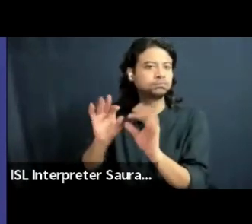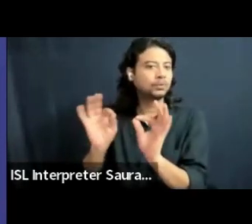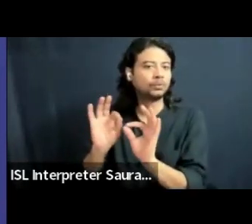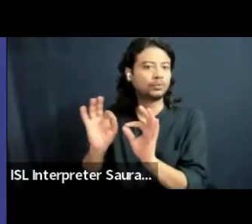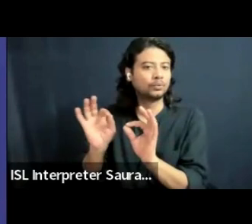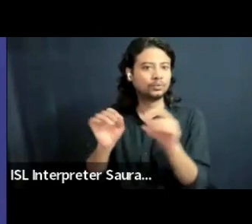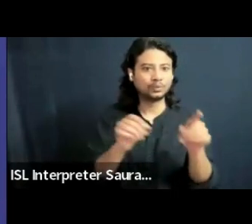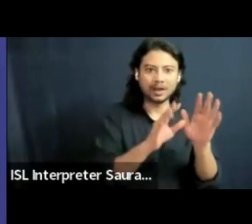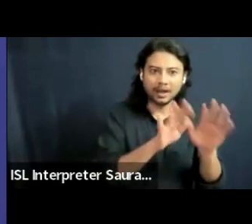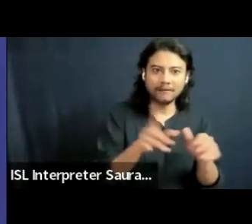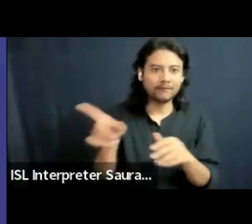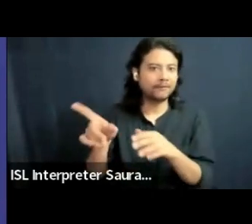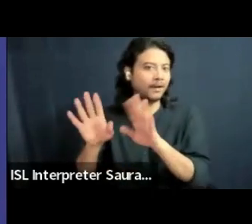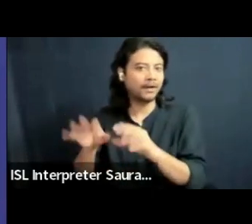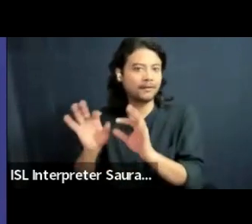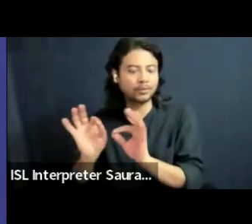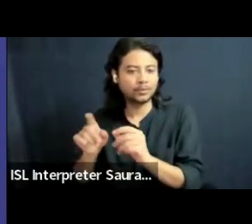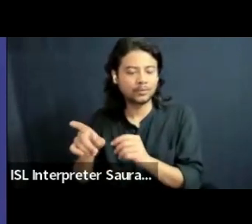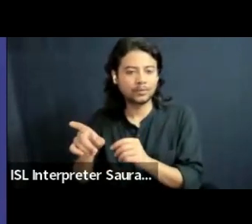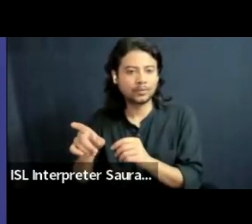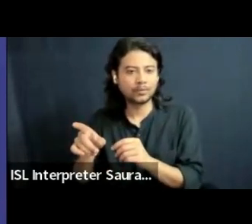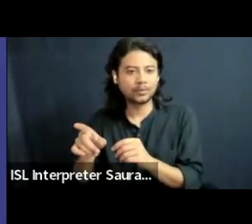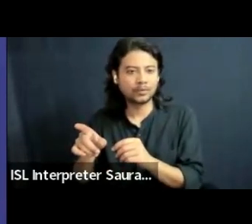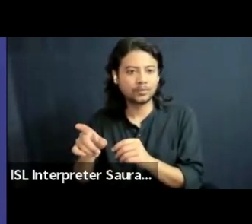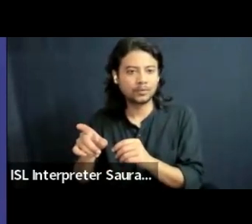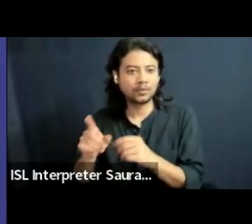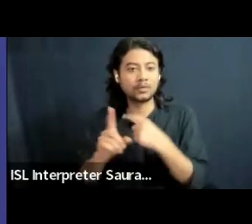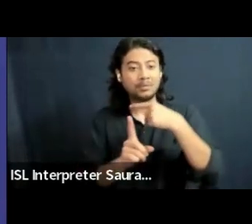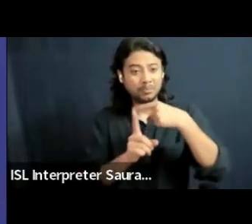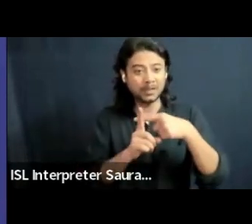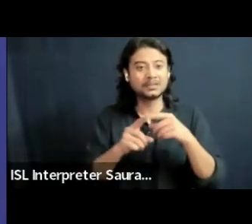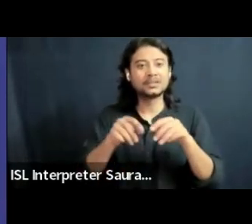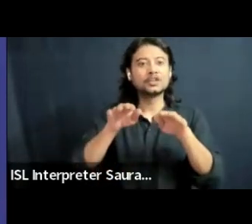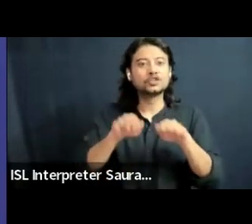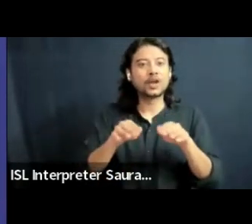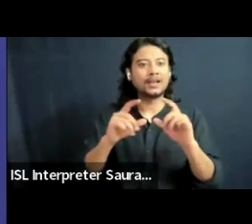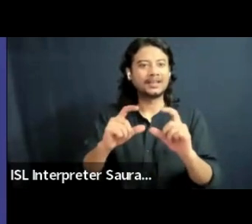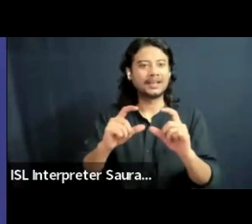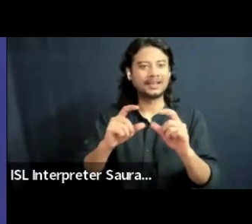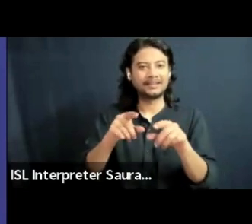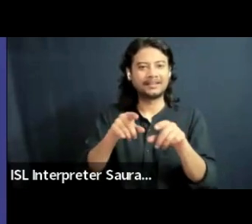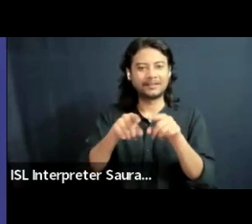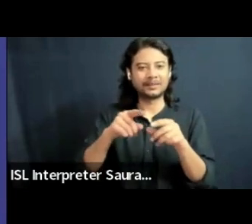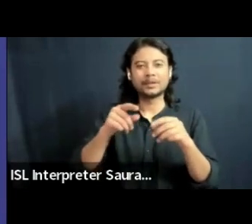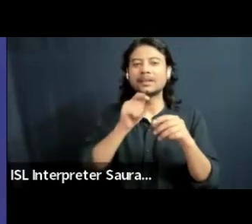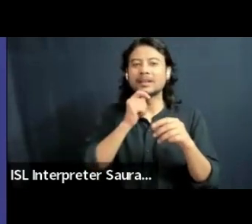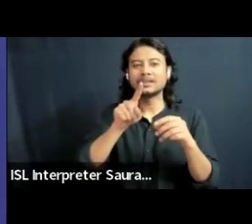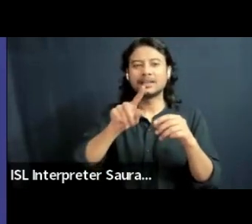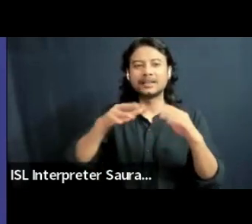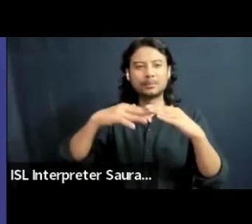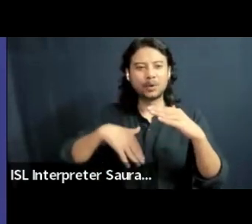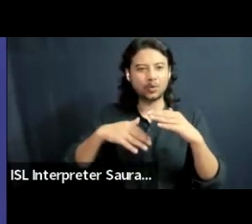is true for all the child care laws. For example, the JJ Act, and I know that many of us on this call